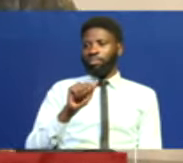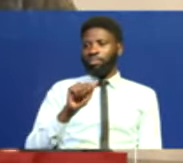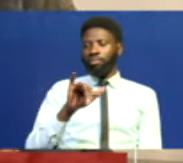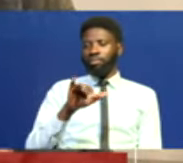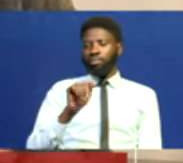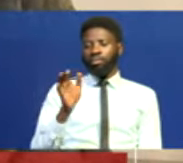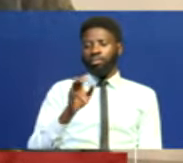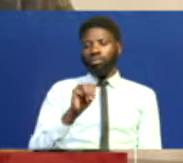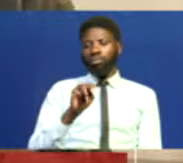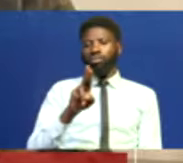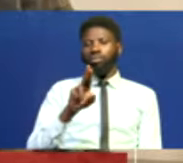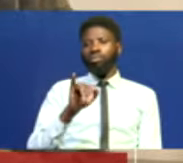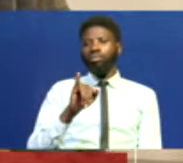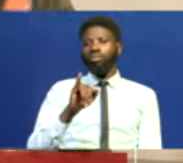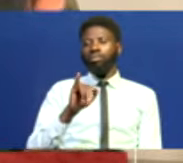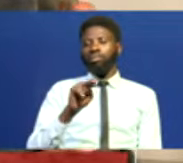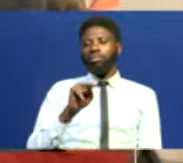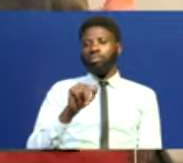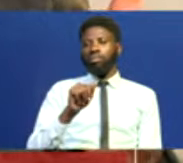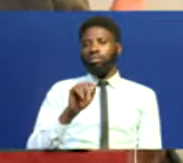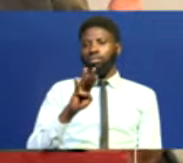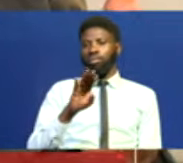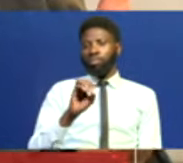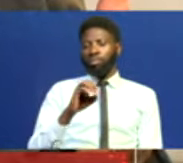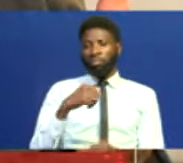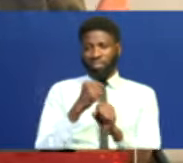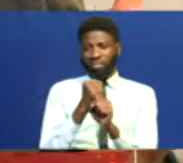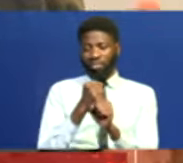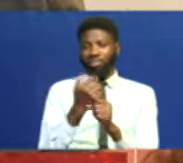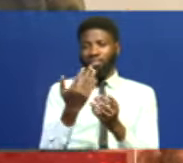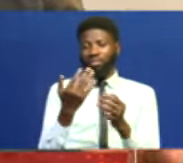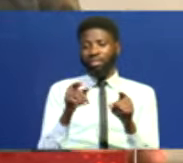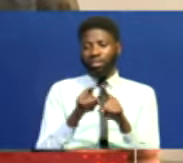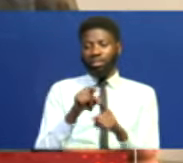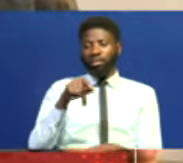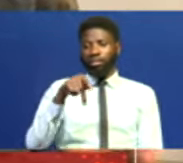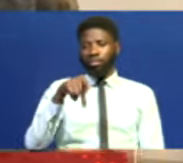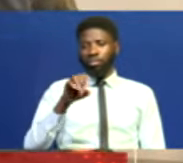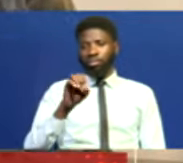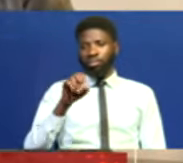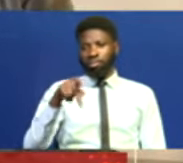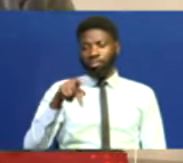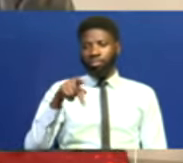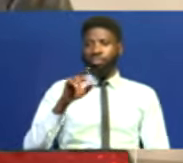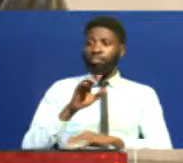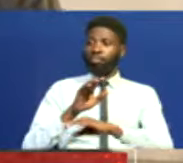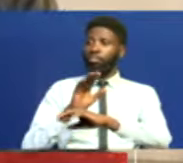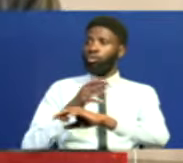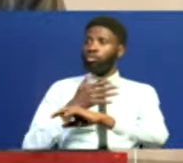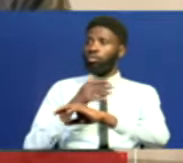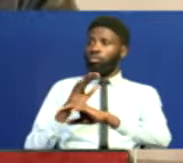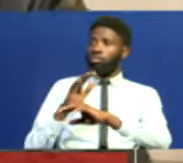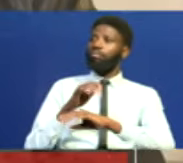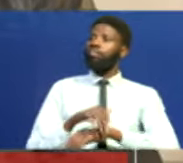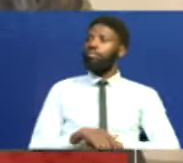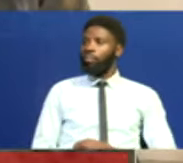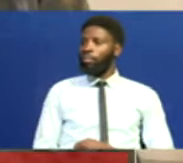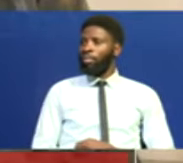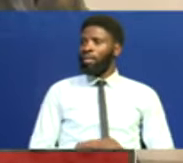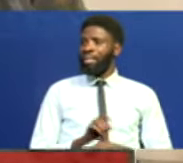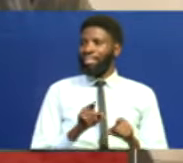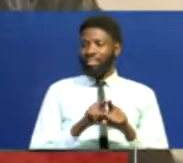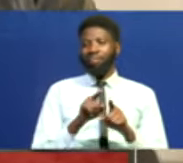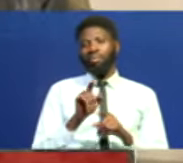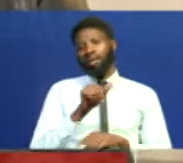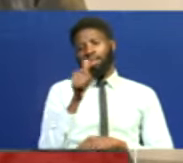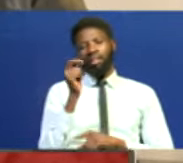fixed what we now call as pop music in our country, in addition to the